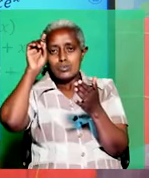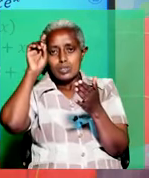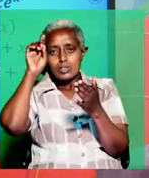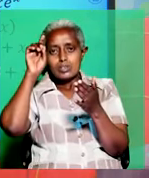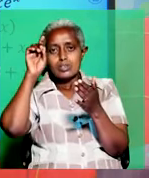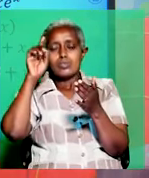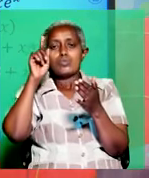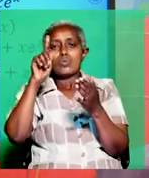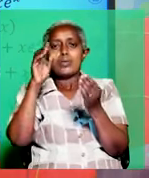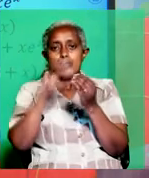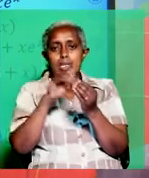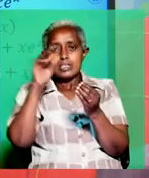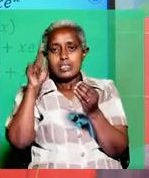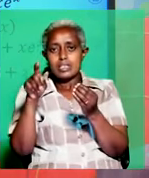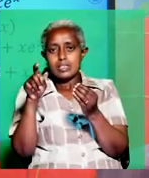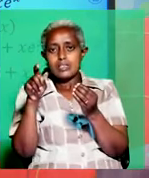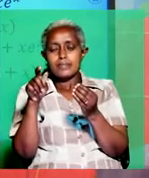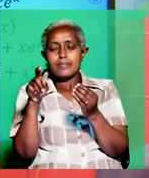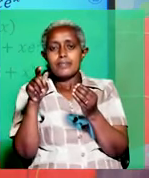into 1 plus x.